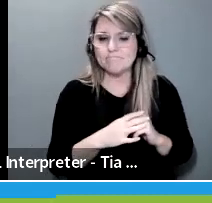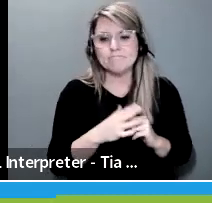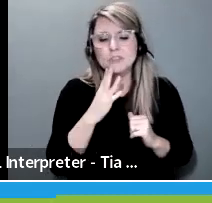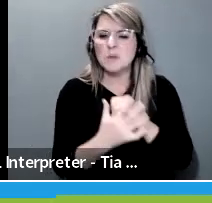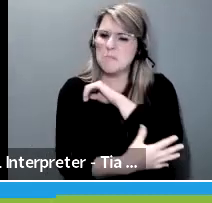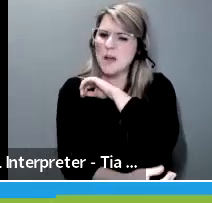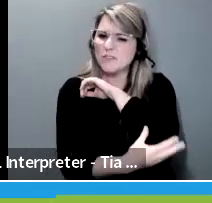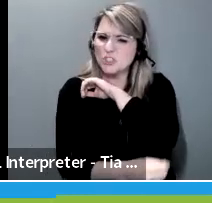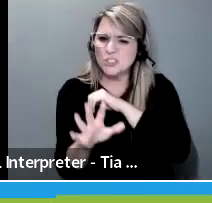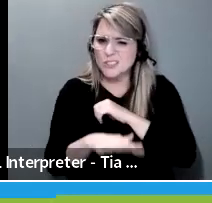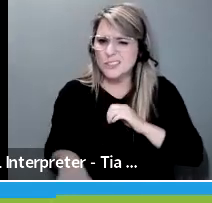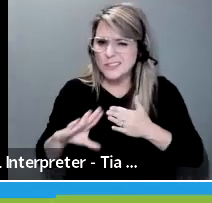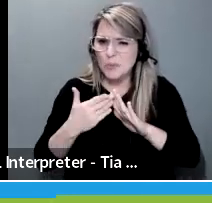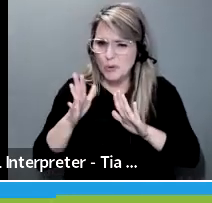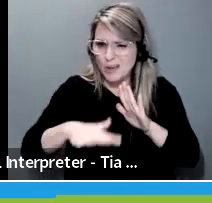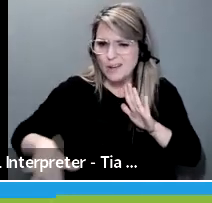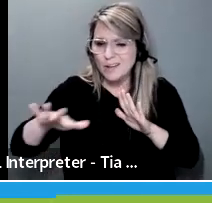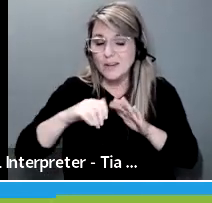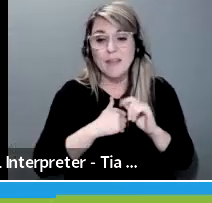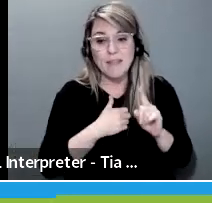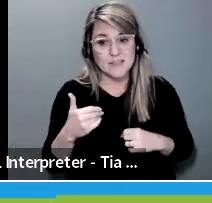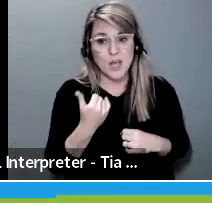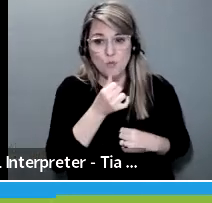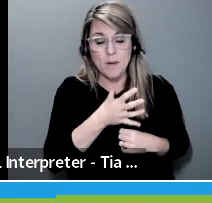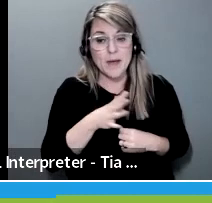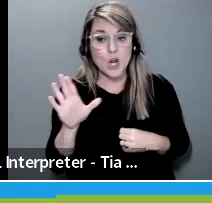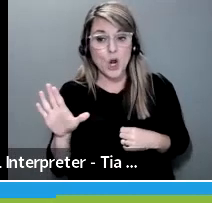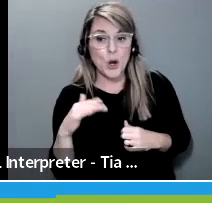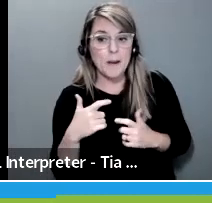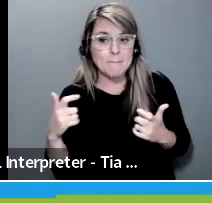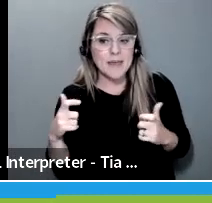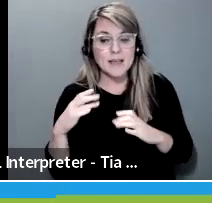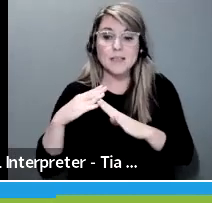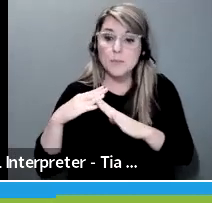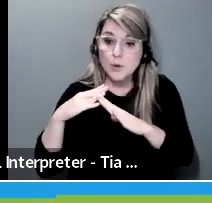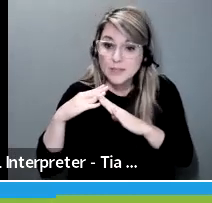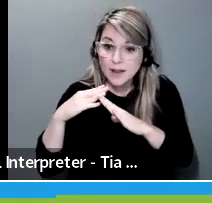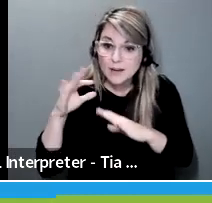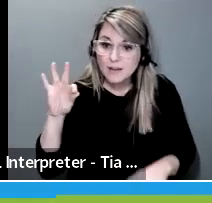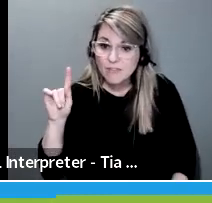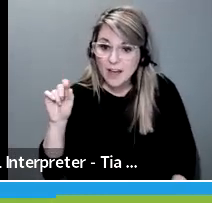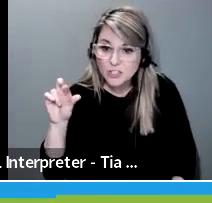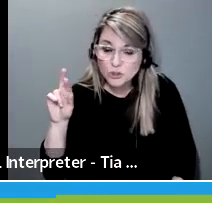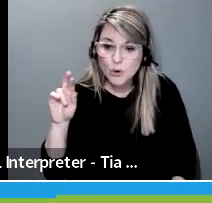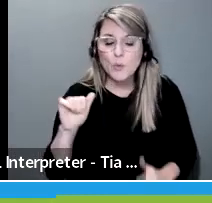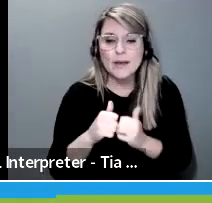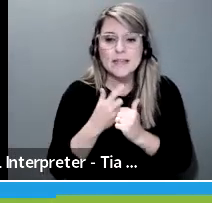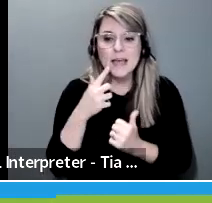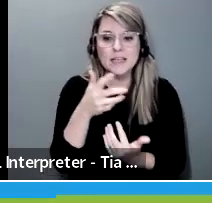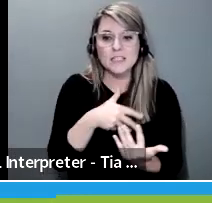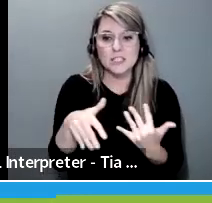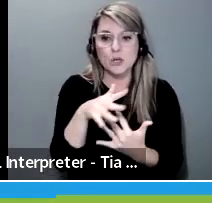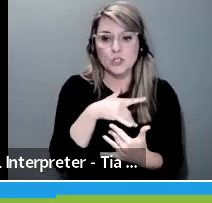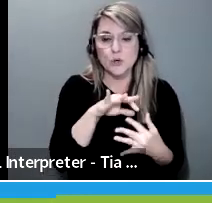impoverished neighborhood, and her biggest protective factor in her life was the social connections that